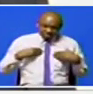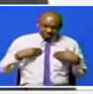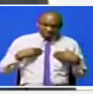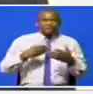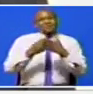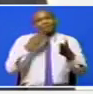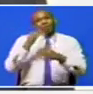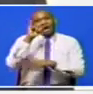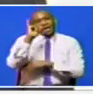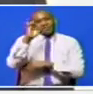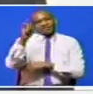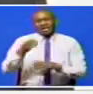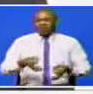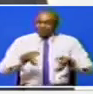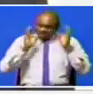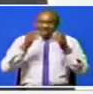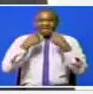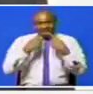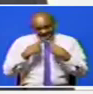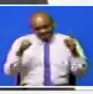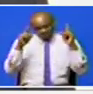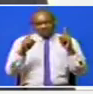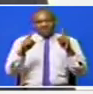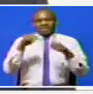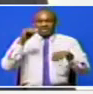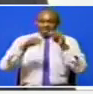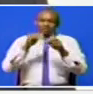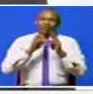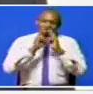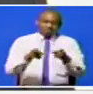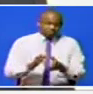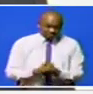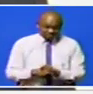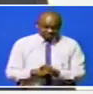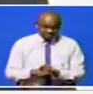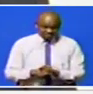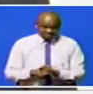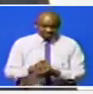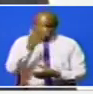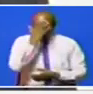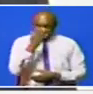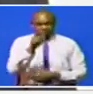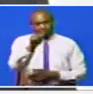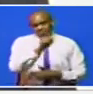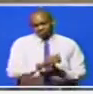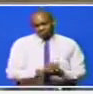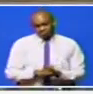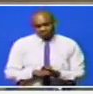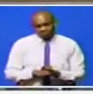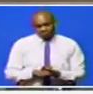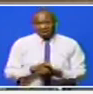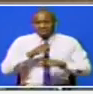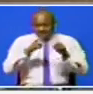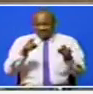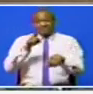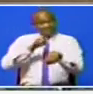before the IBC officially announced the election's outcome. Shame on them. But even